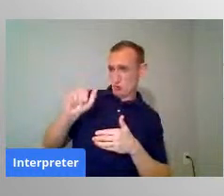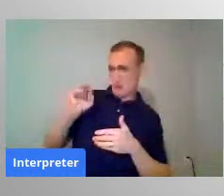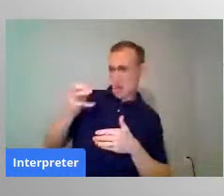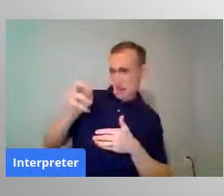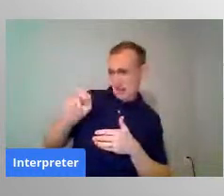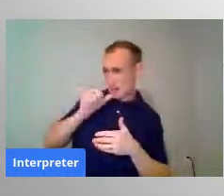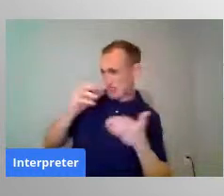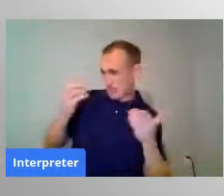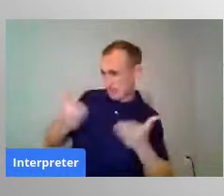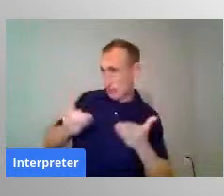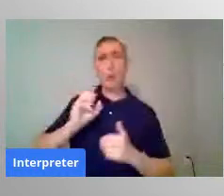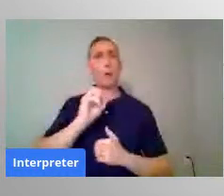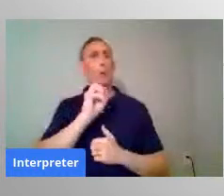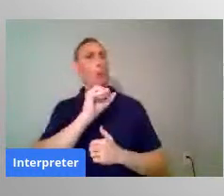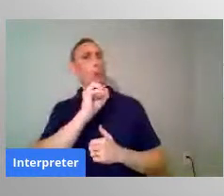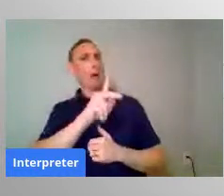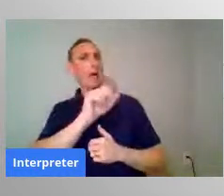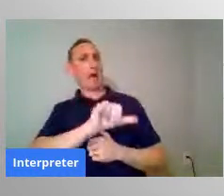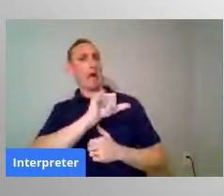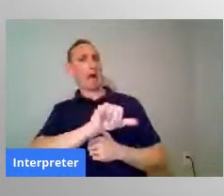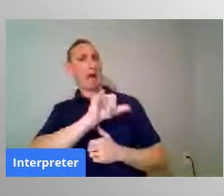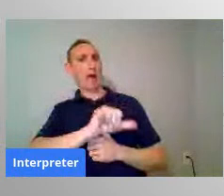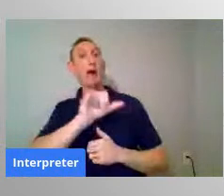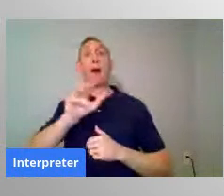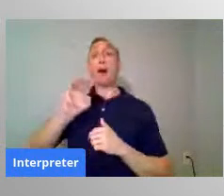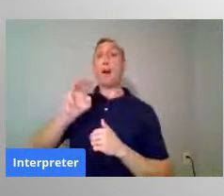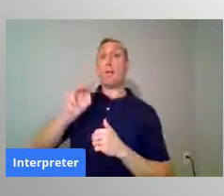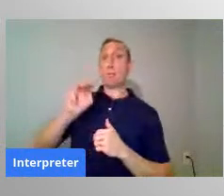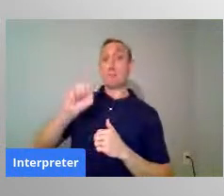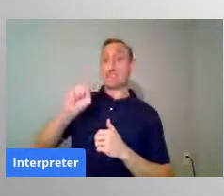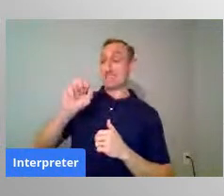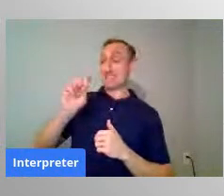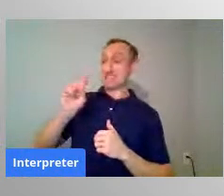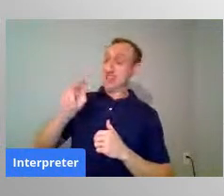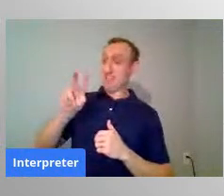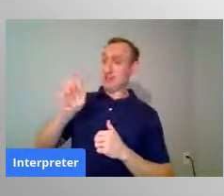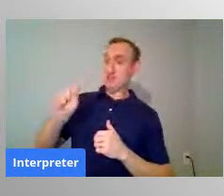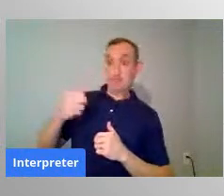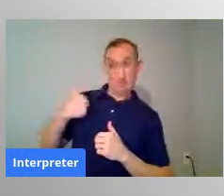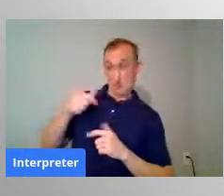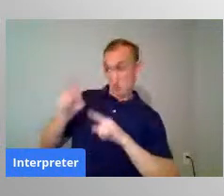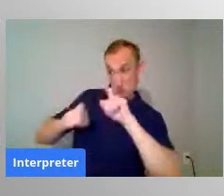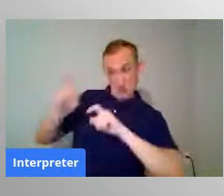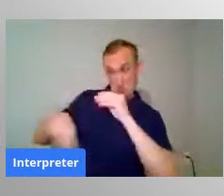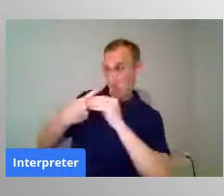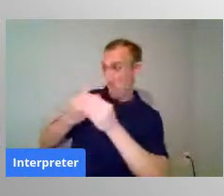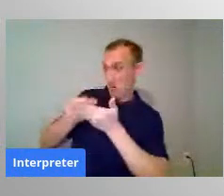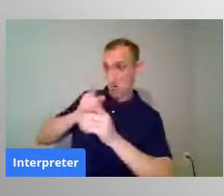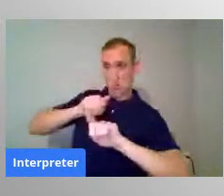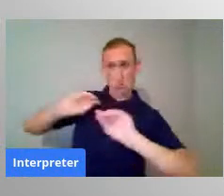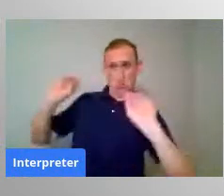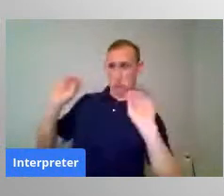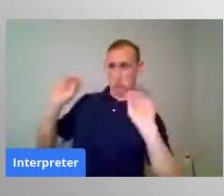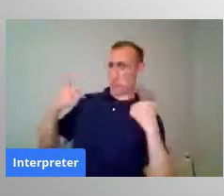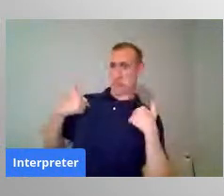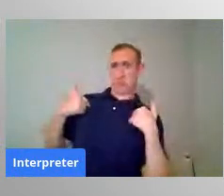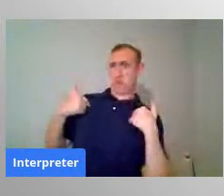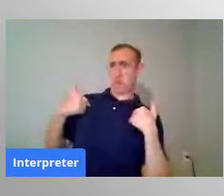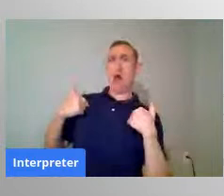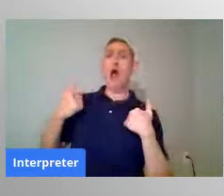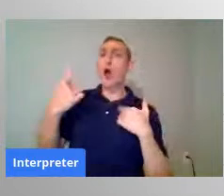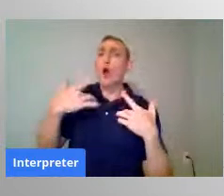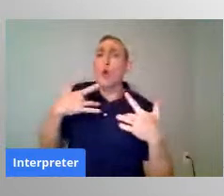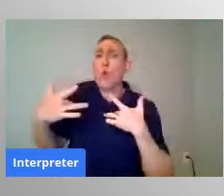Okay. So I didn't have any questions about the finance report. I think that more than anything, I was concerned about